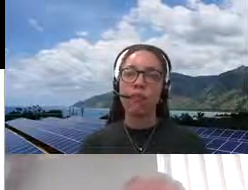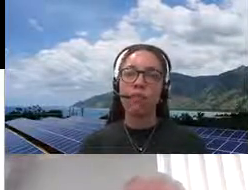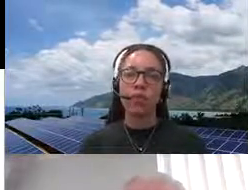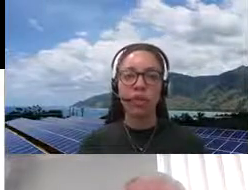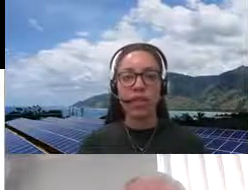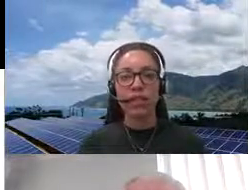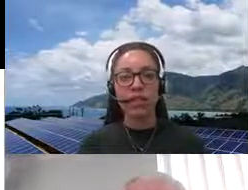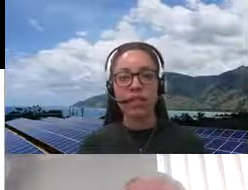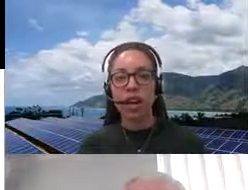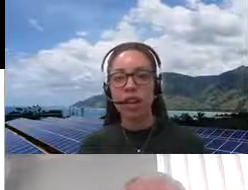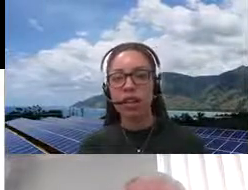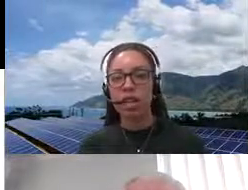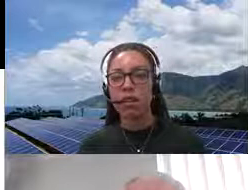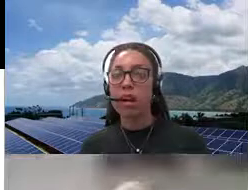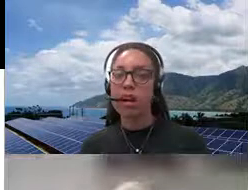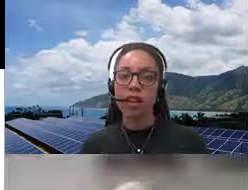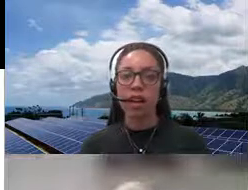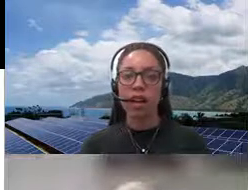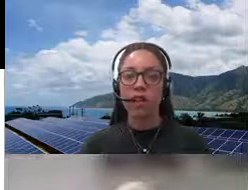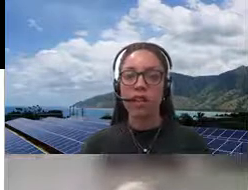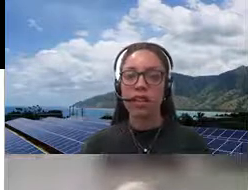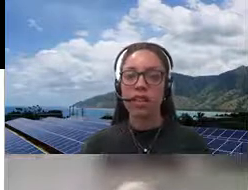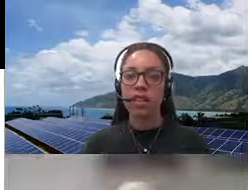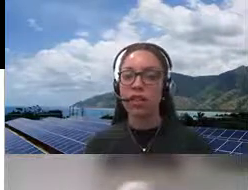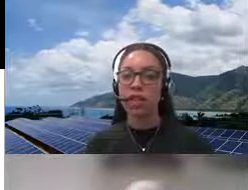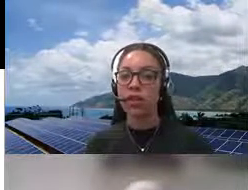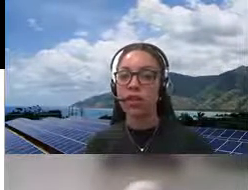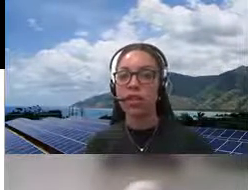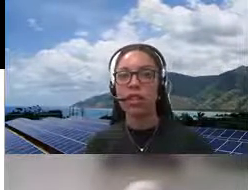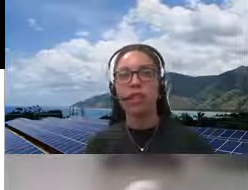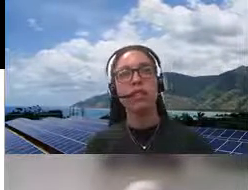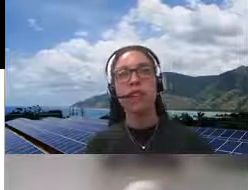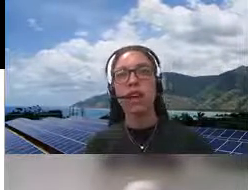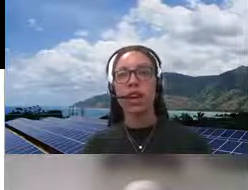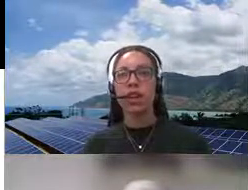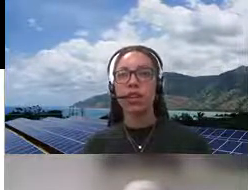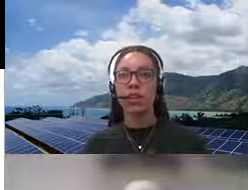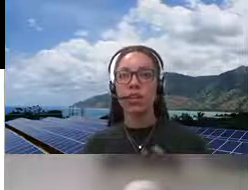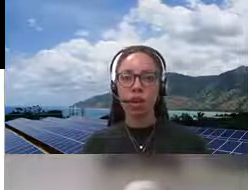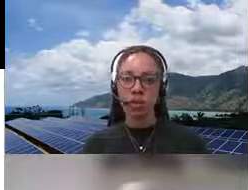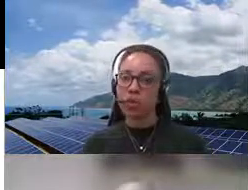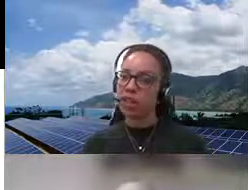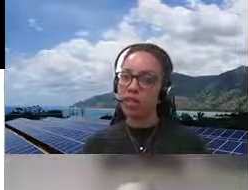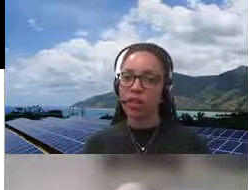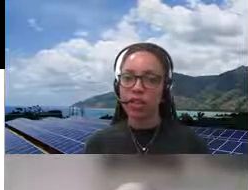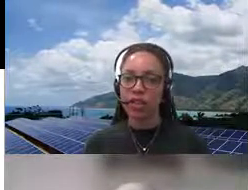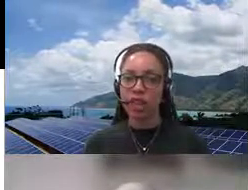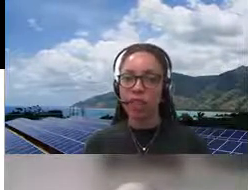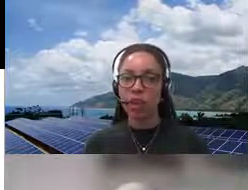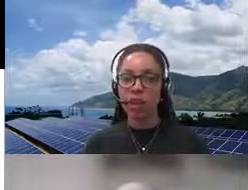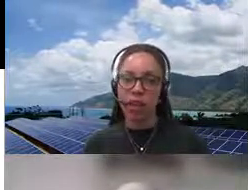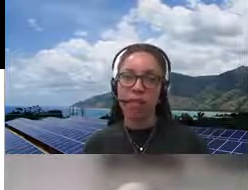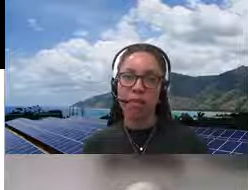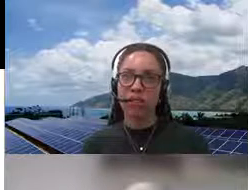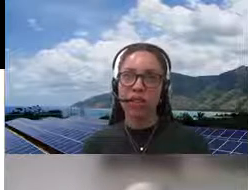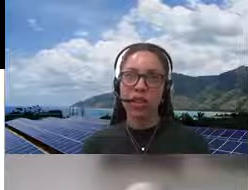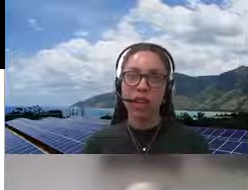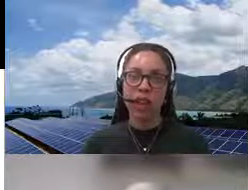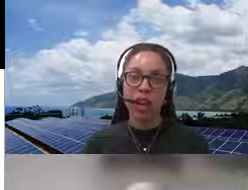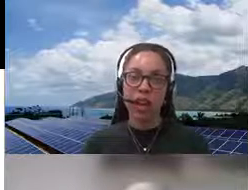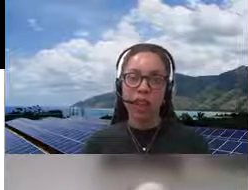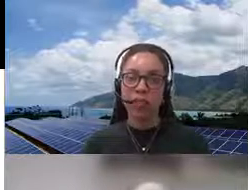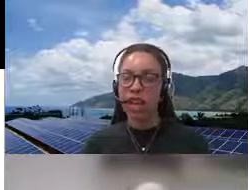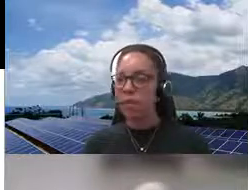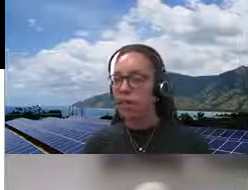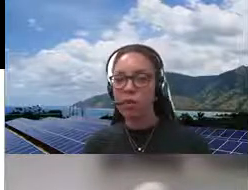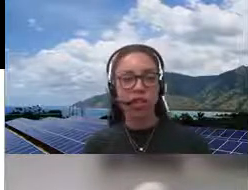are risks in the market and some technical and pricing risks, that you solve as much of your energy behind the meter